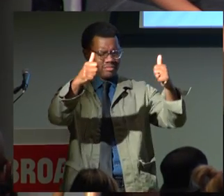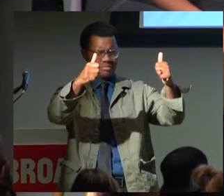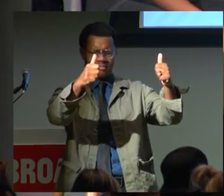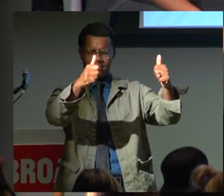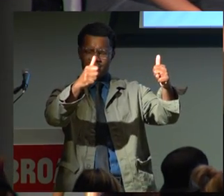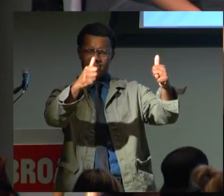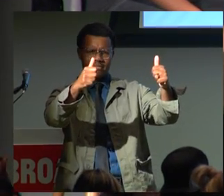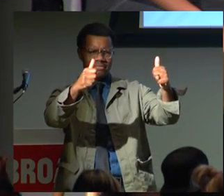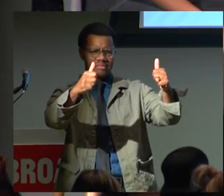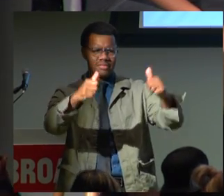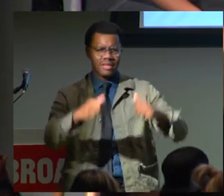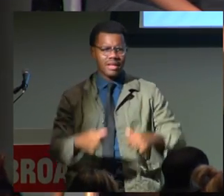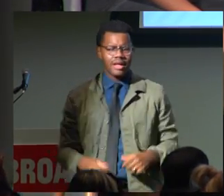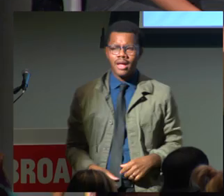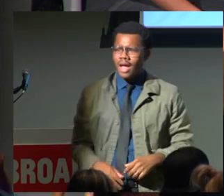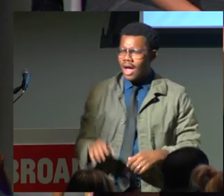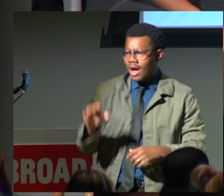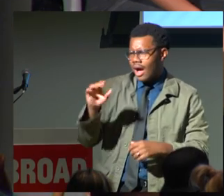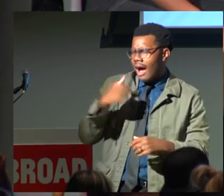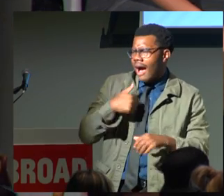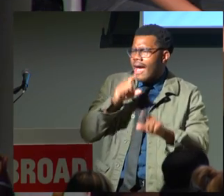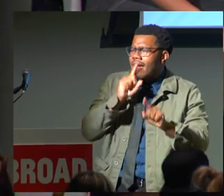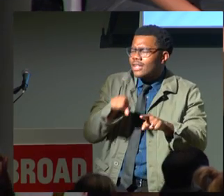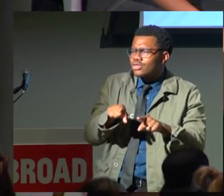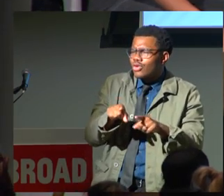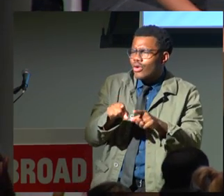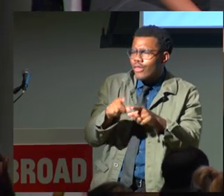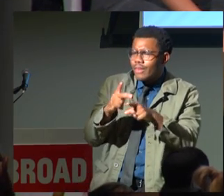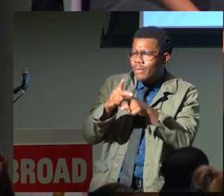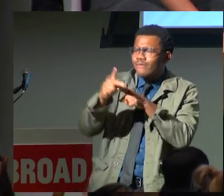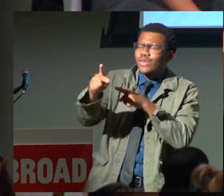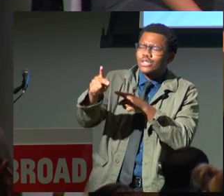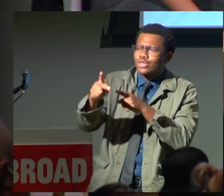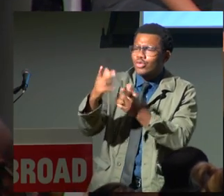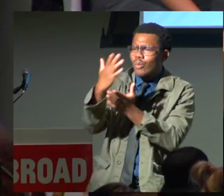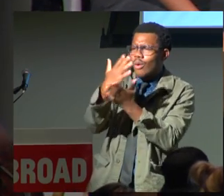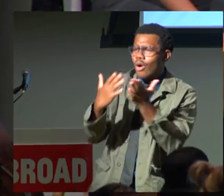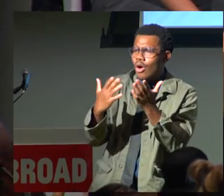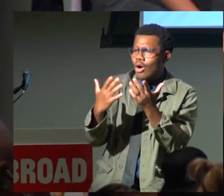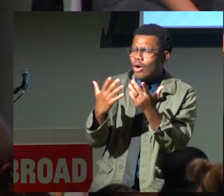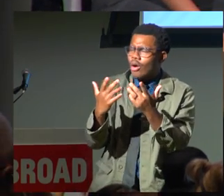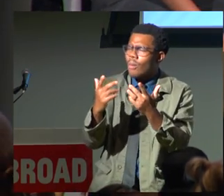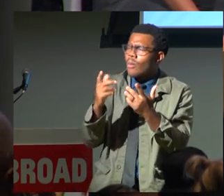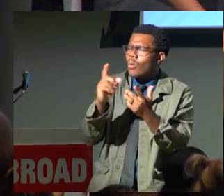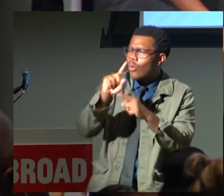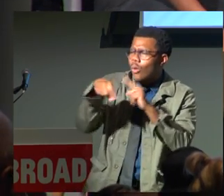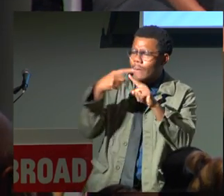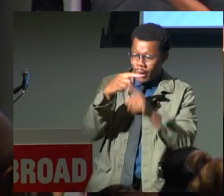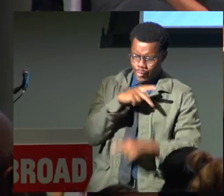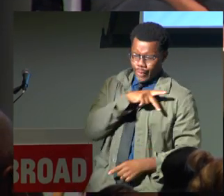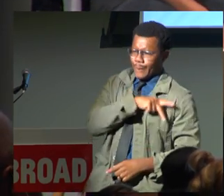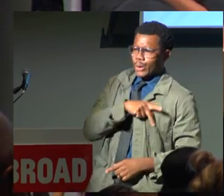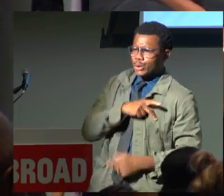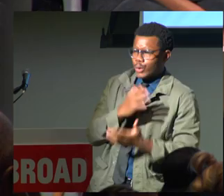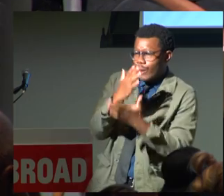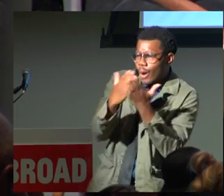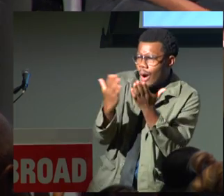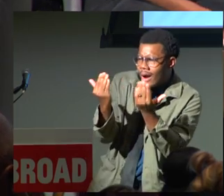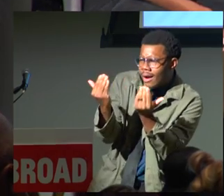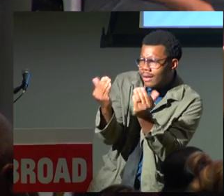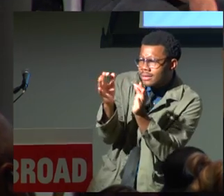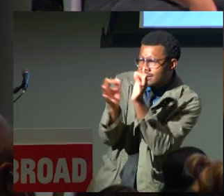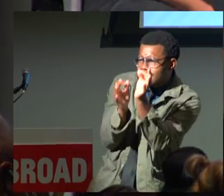I answered the business part. That's what I was gonna say. No, answer the personal. Did anything change for you personally since being with Gagosian? That's